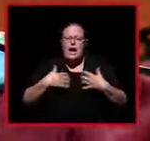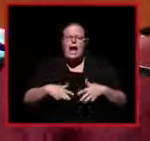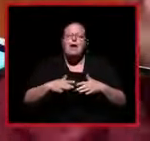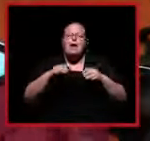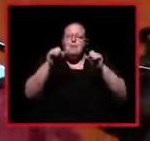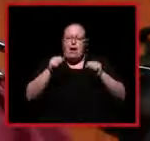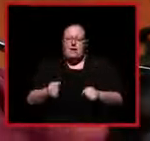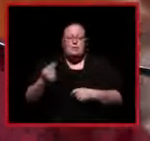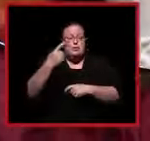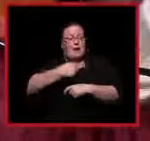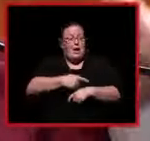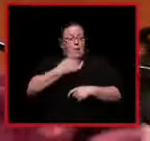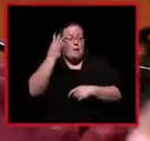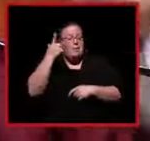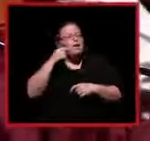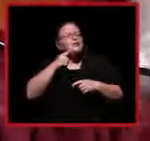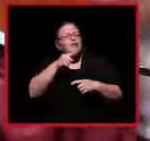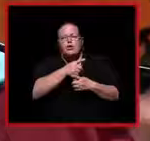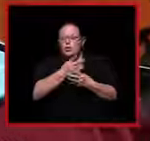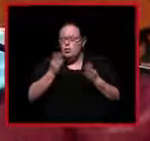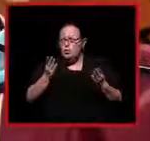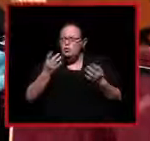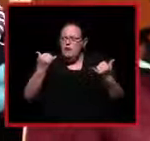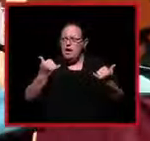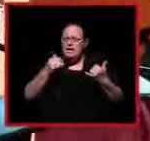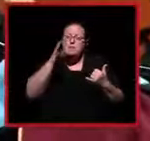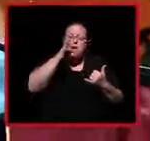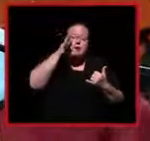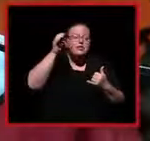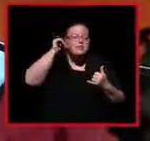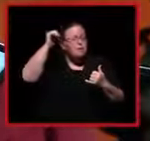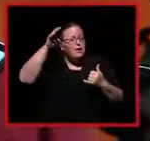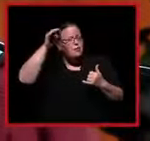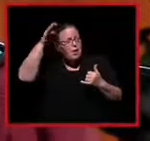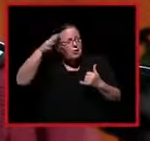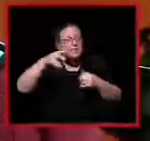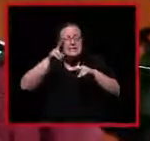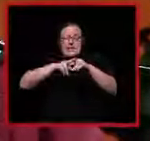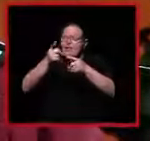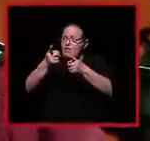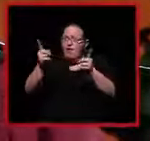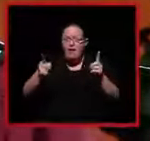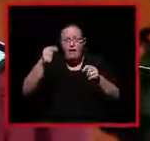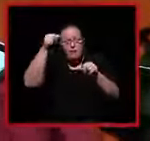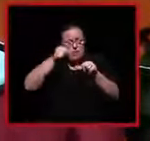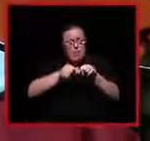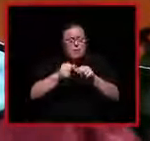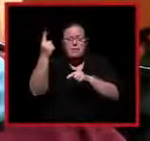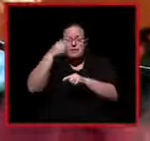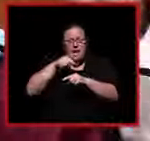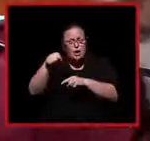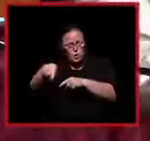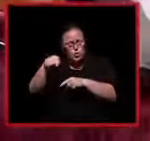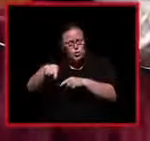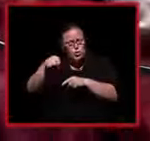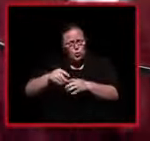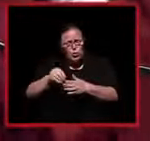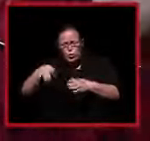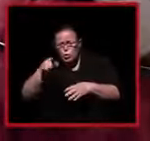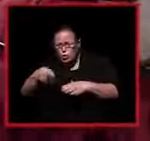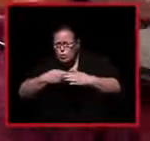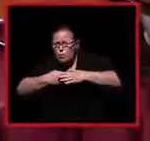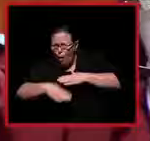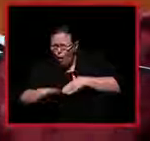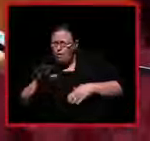of you. Right now, there are parents and grandparents sitting out there remembering the day that you were born. And you will not